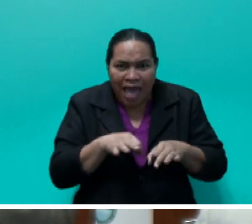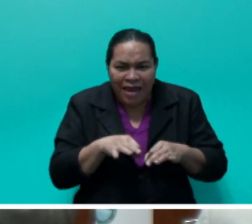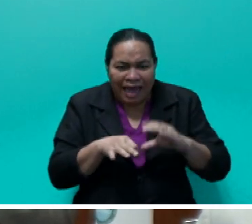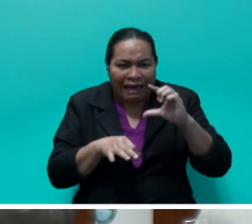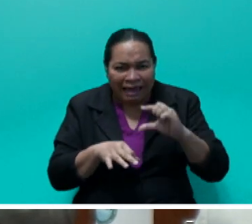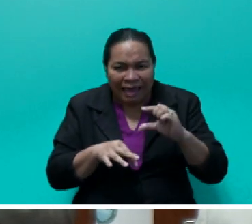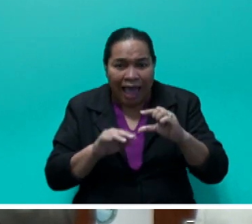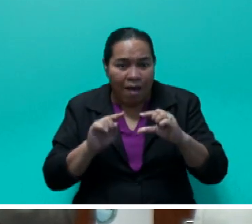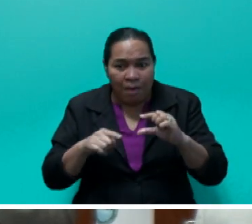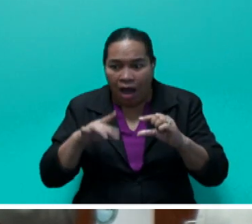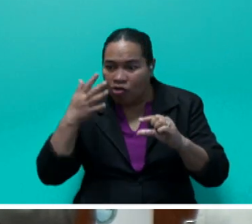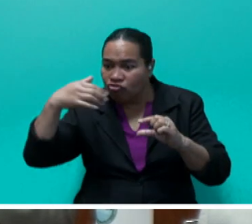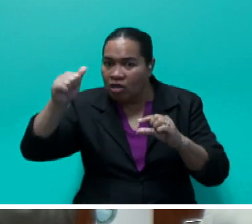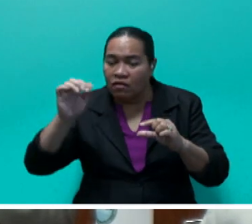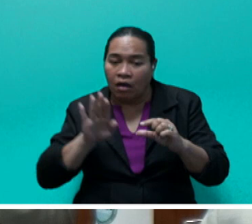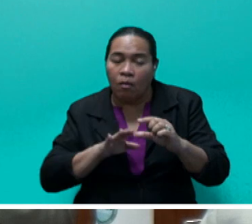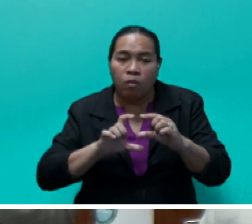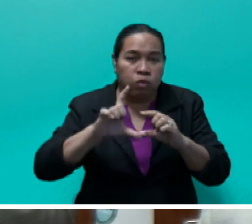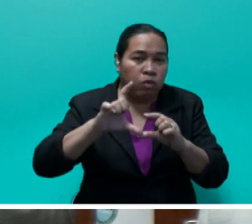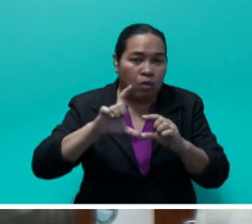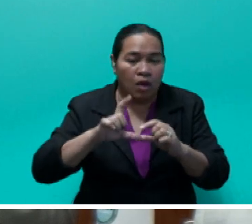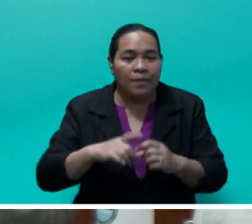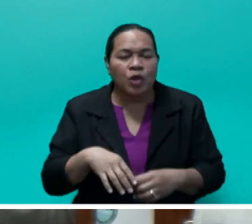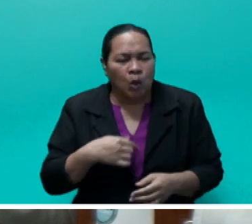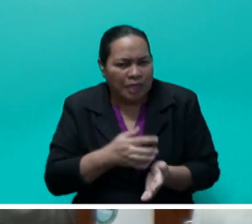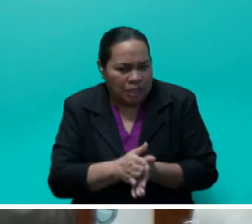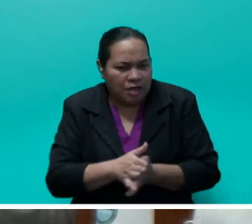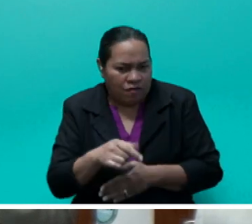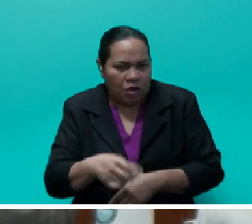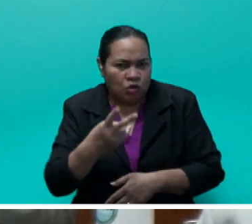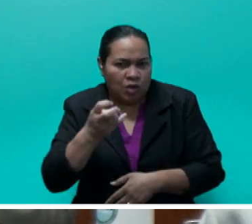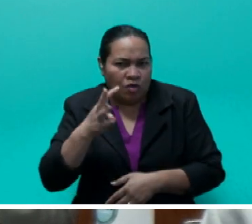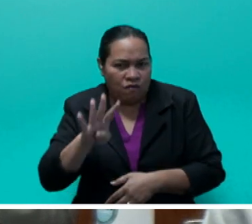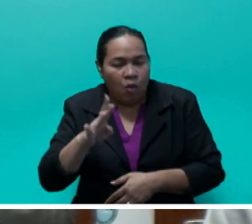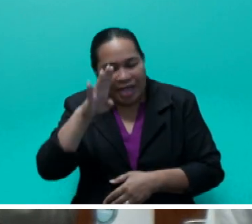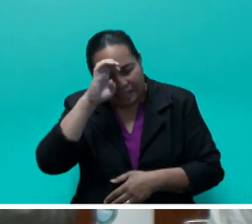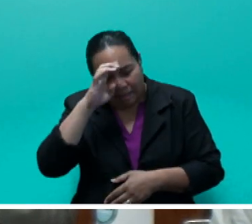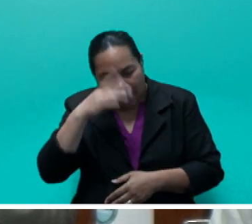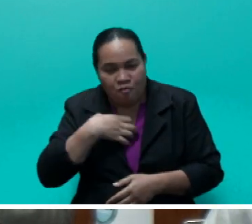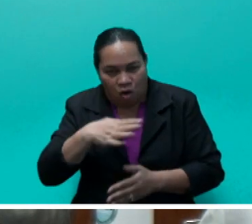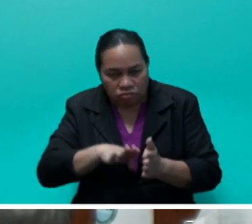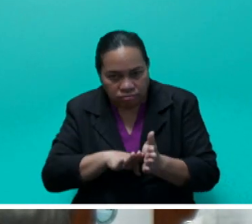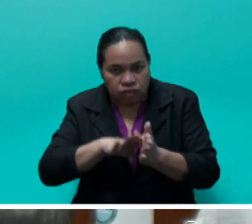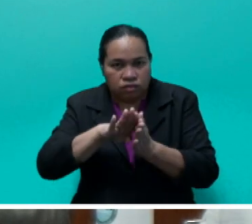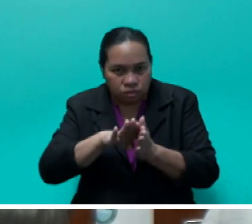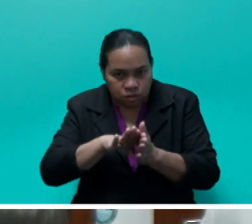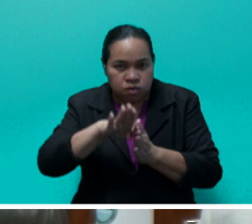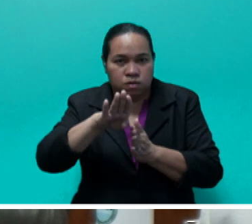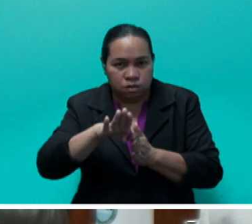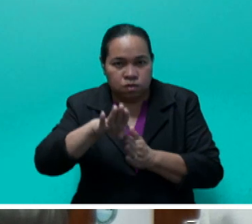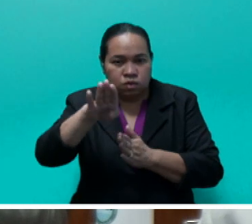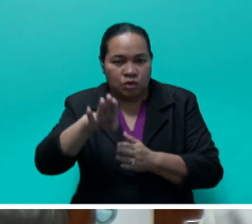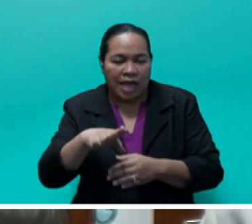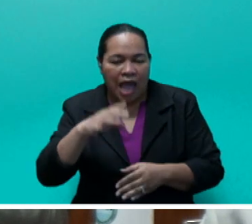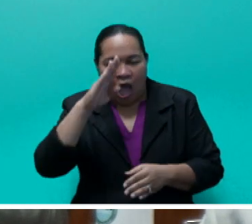Looking forward into 2024, we expect a steady growth in visitor arrivals, projected to increase by 2